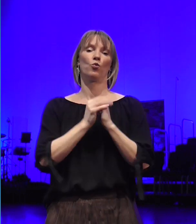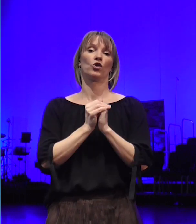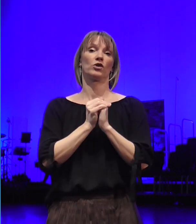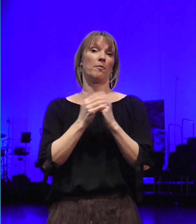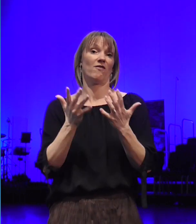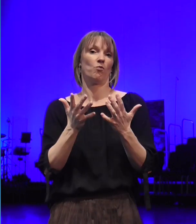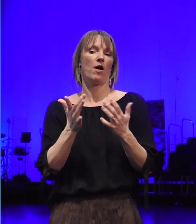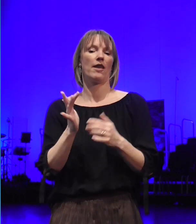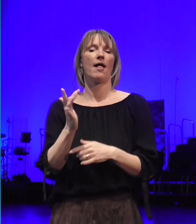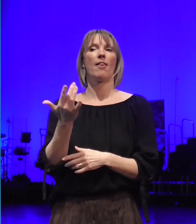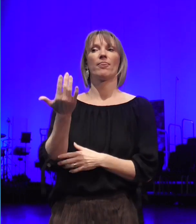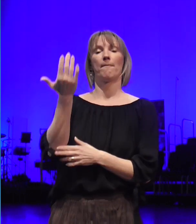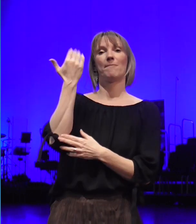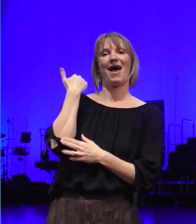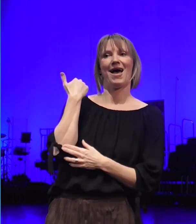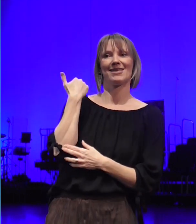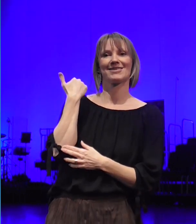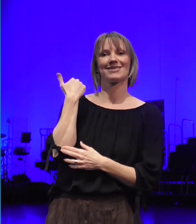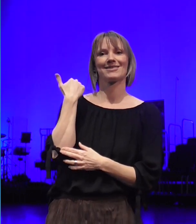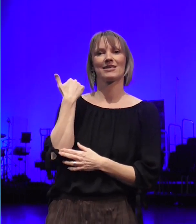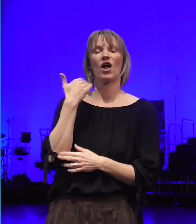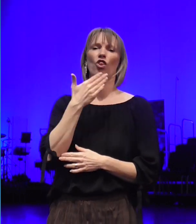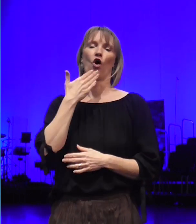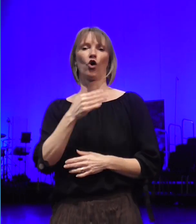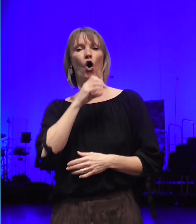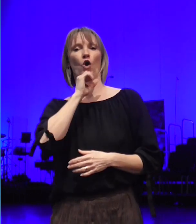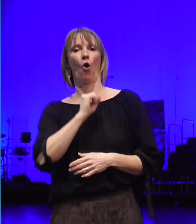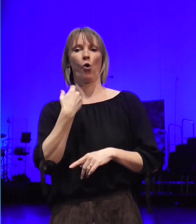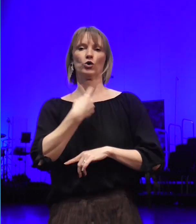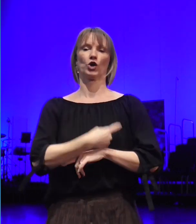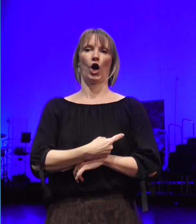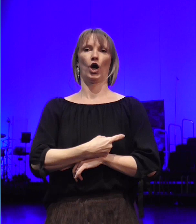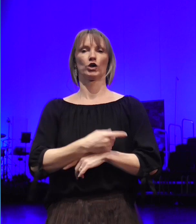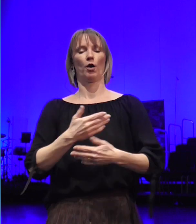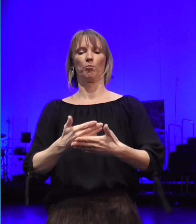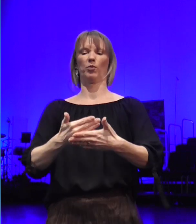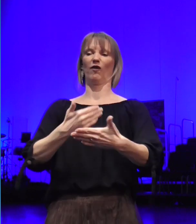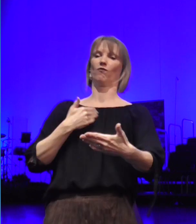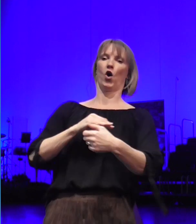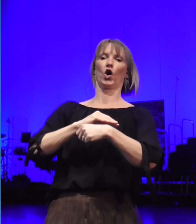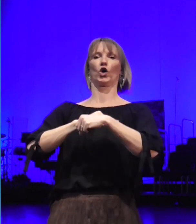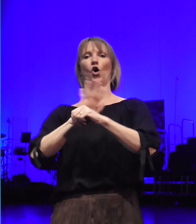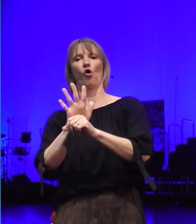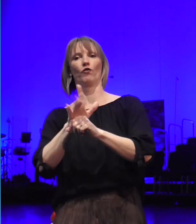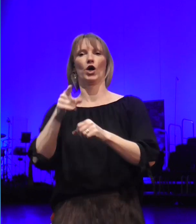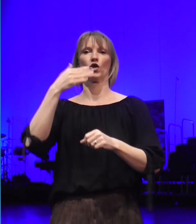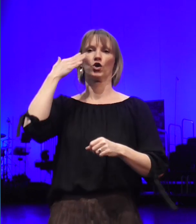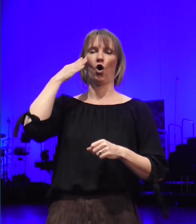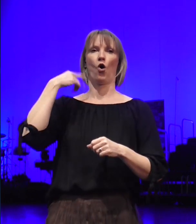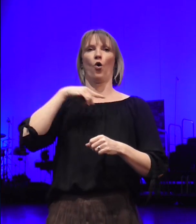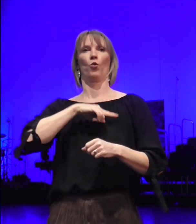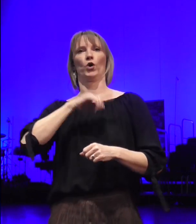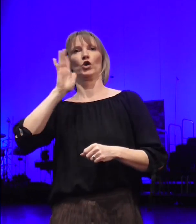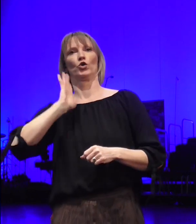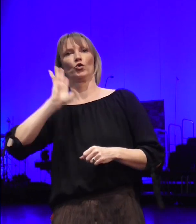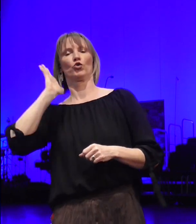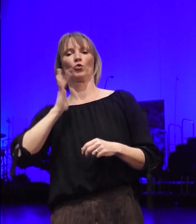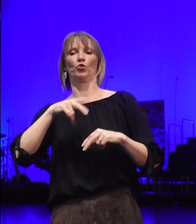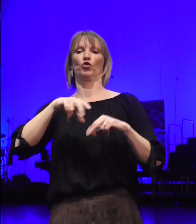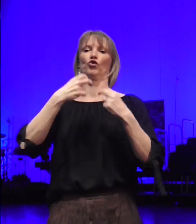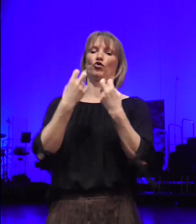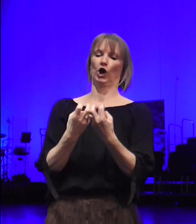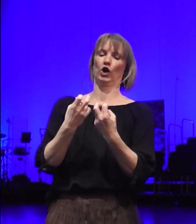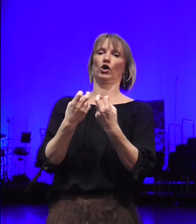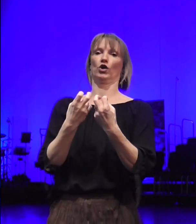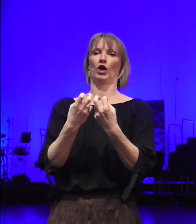past. The good old days. Back before COVID, you know, we used to all sit next